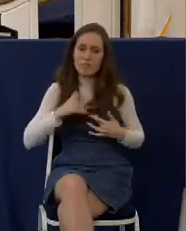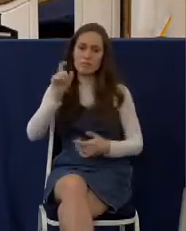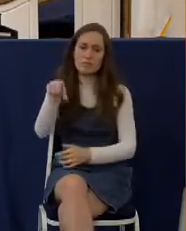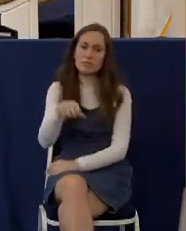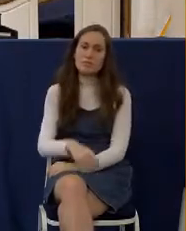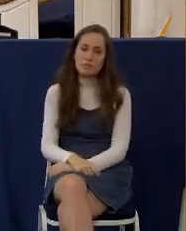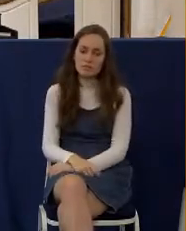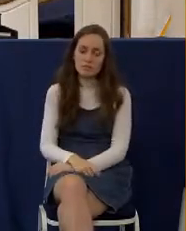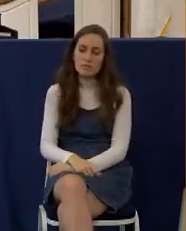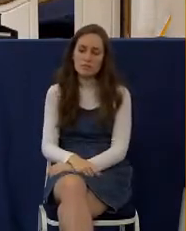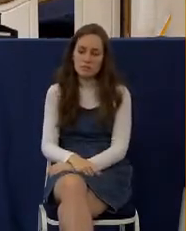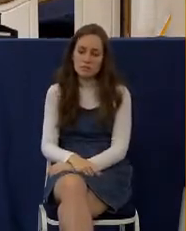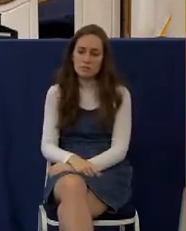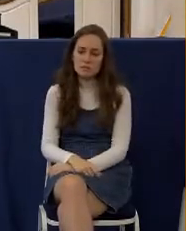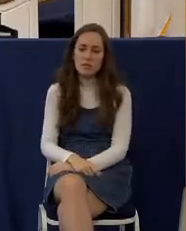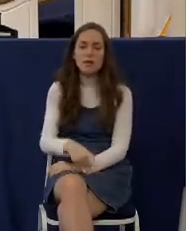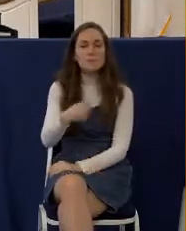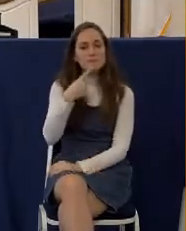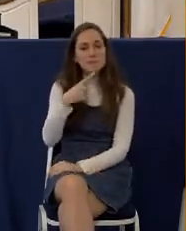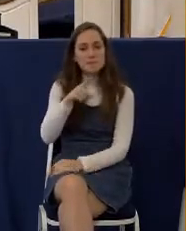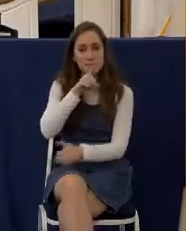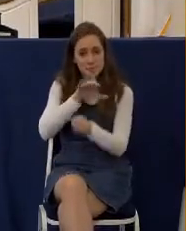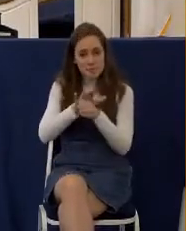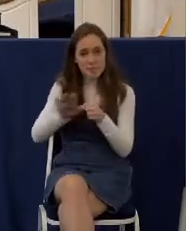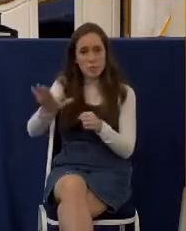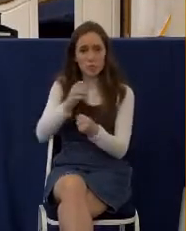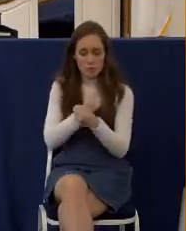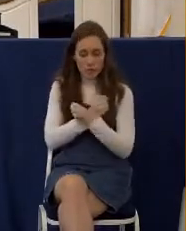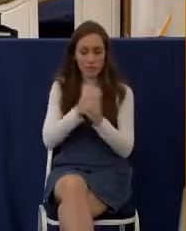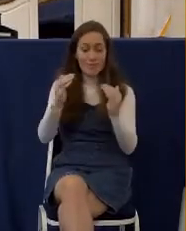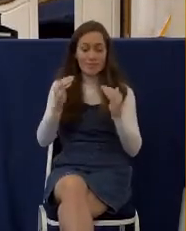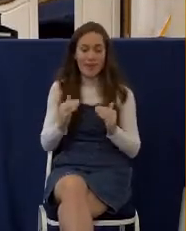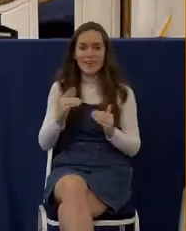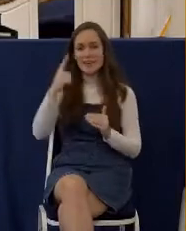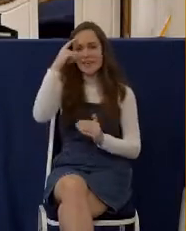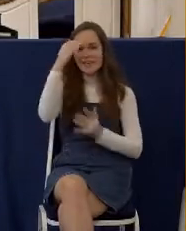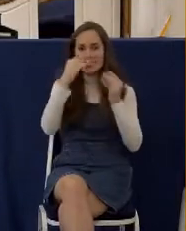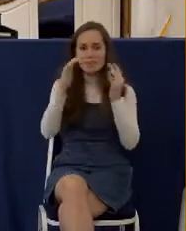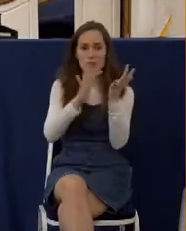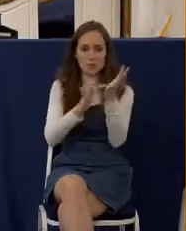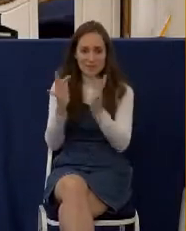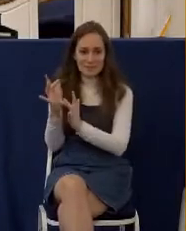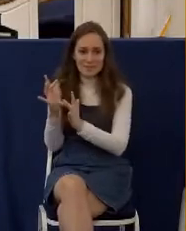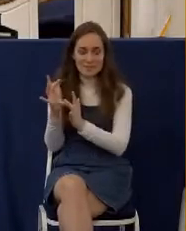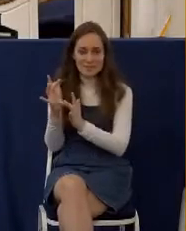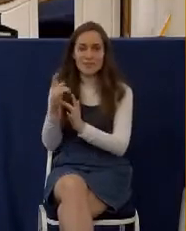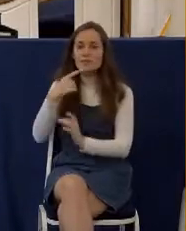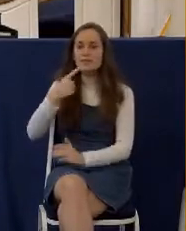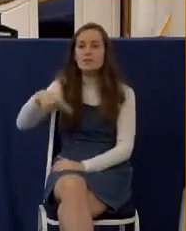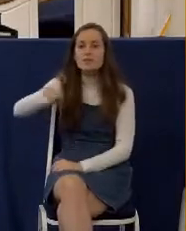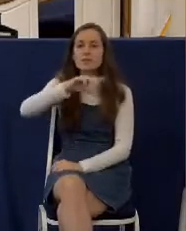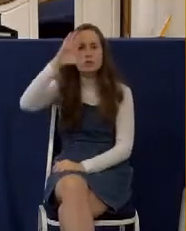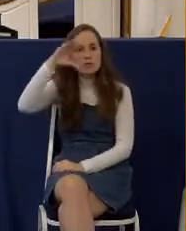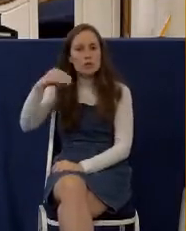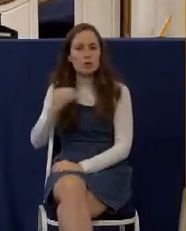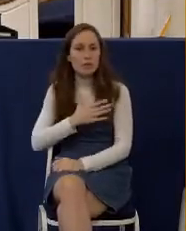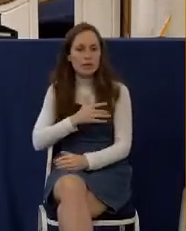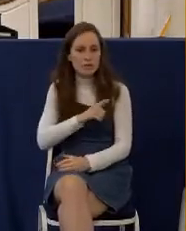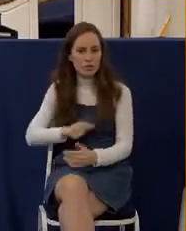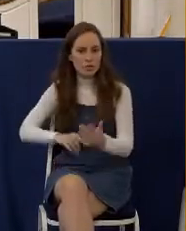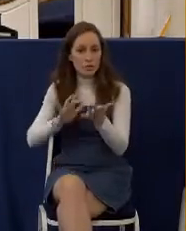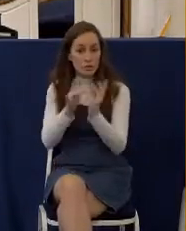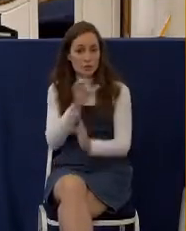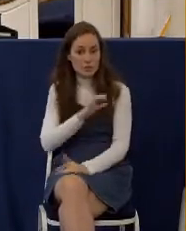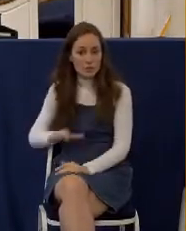He says here, confirm your love and then consider Jesus. Look down at verse number 8. For you know the grace of our Lord Jesus Christ, that though he was